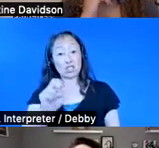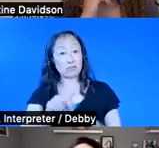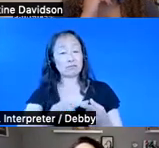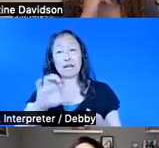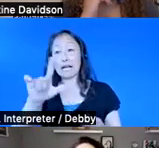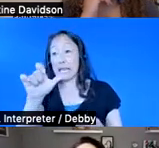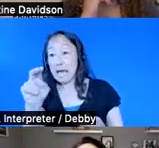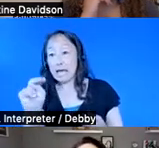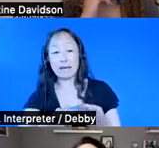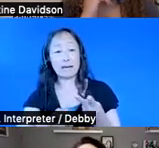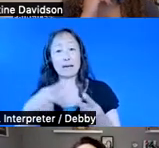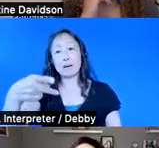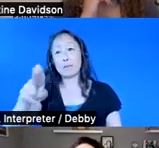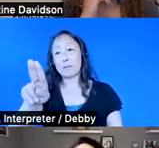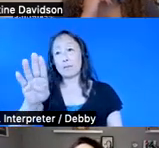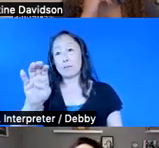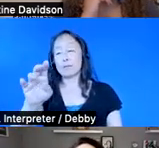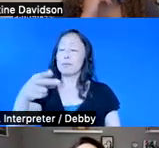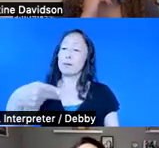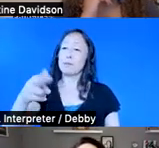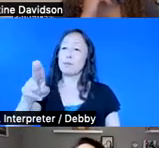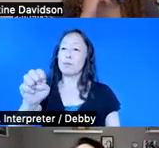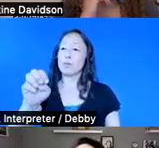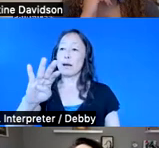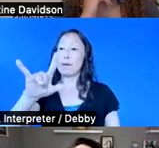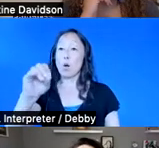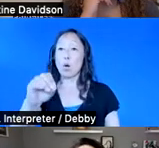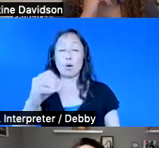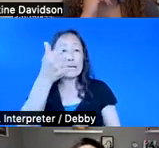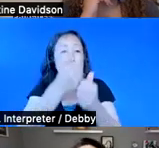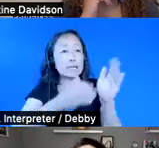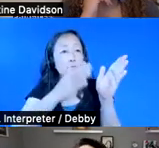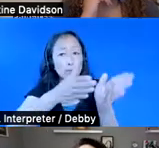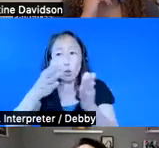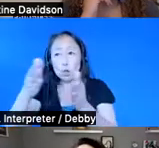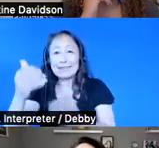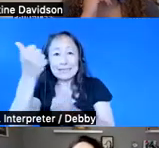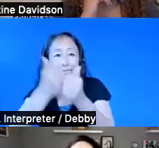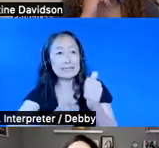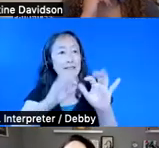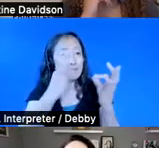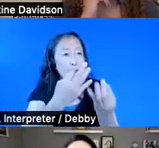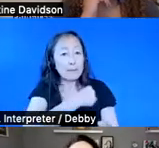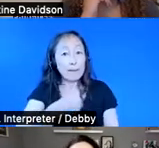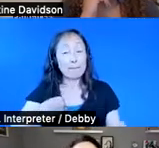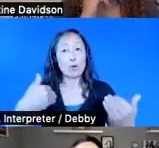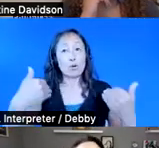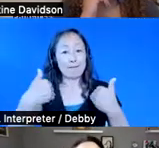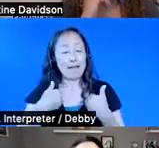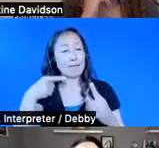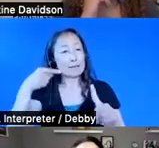relative had a specific role in that community, and each role was valued, right? No one